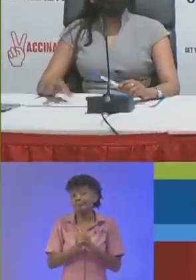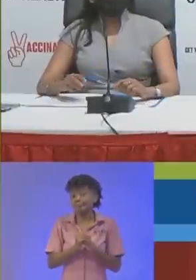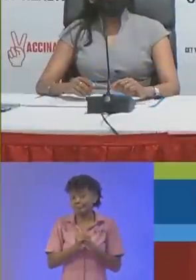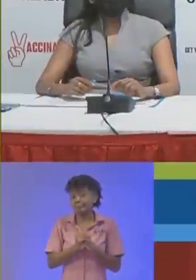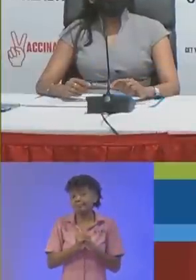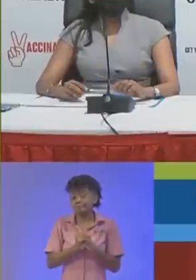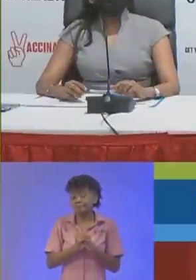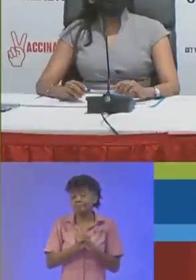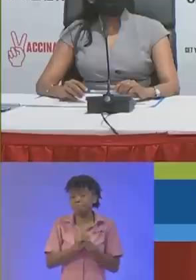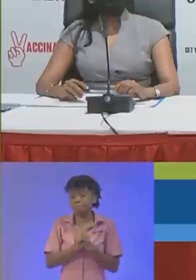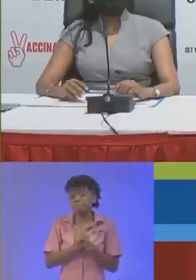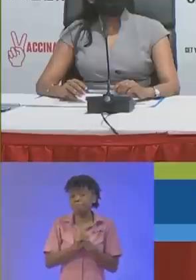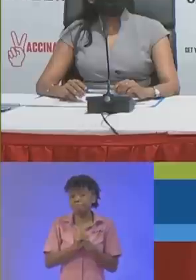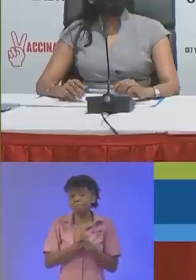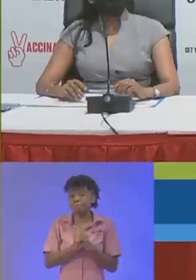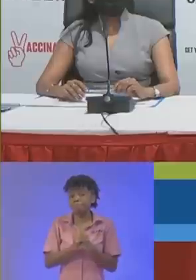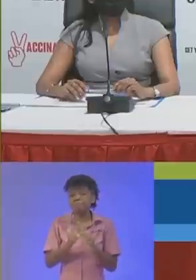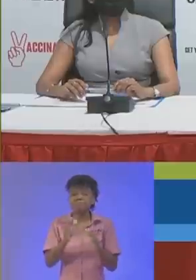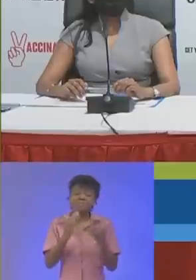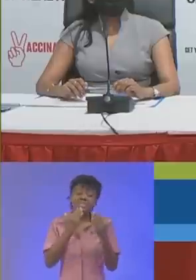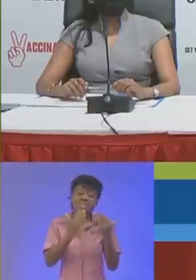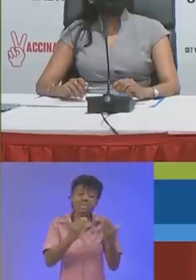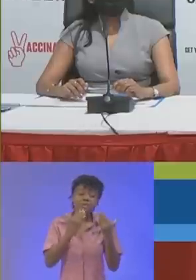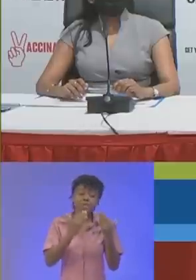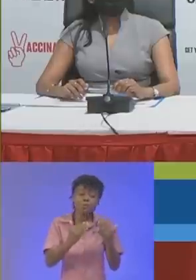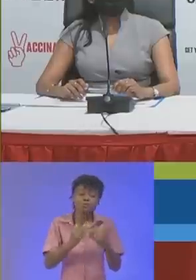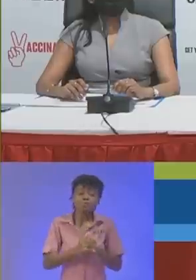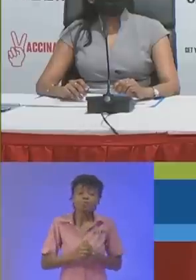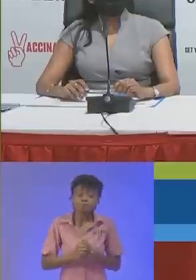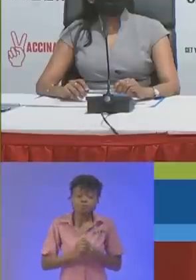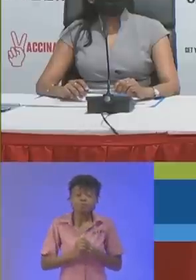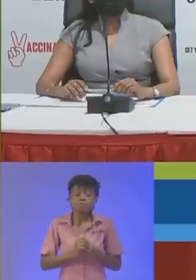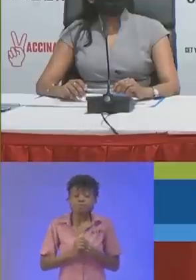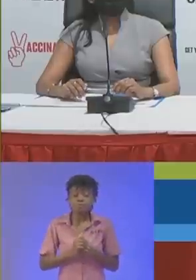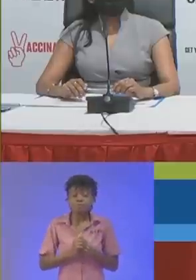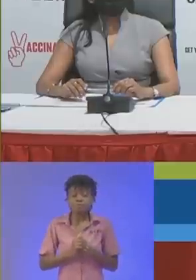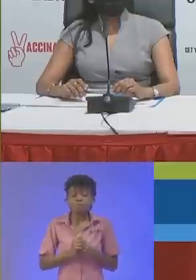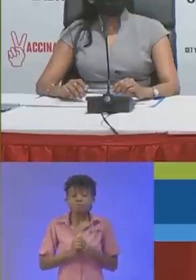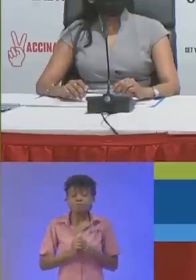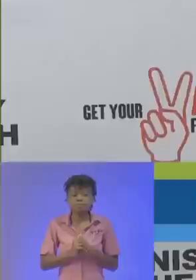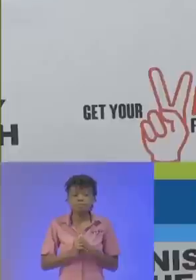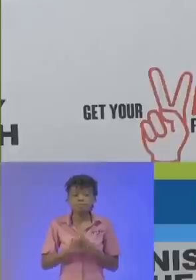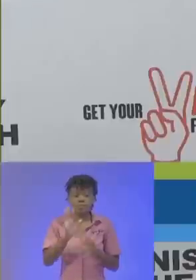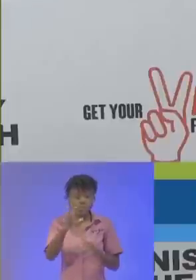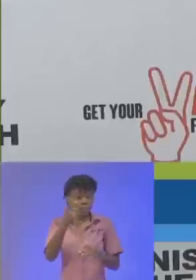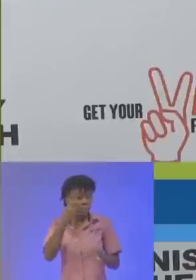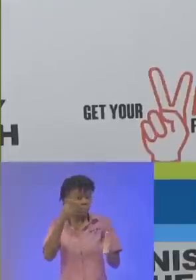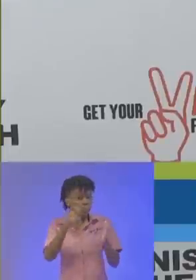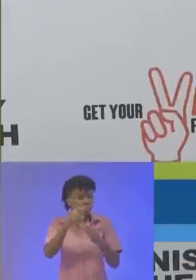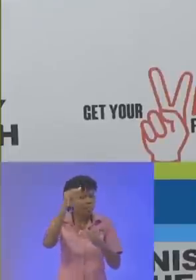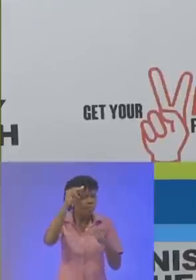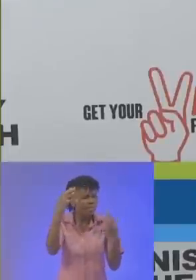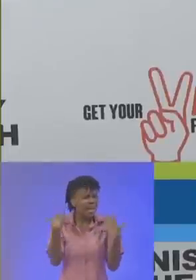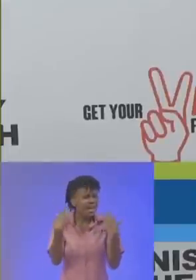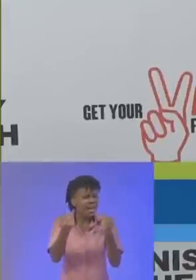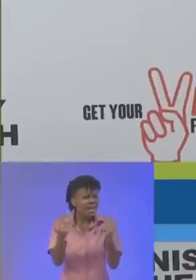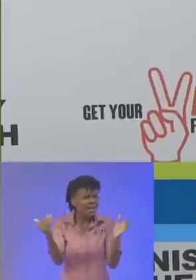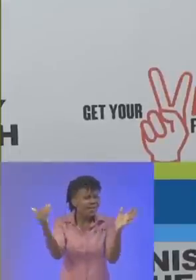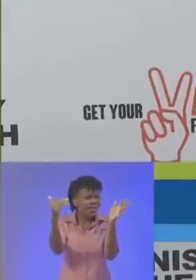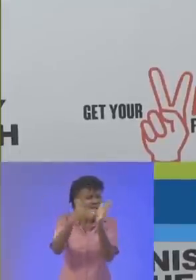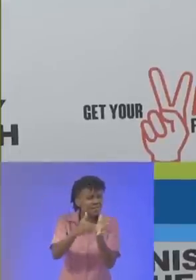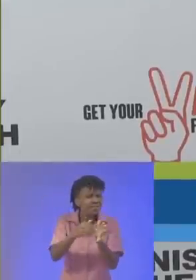of Health has again put out the call to parents, to encourage parents to ensure that their children are